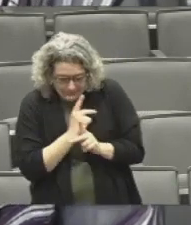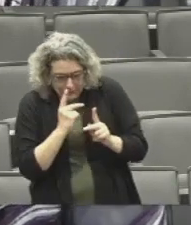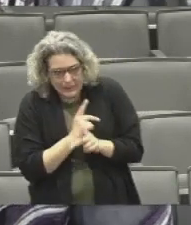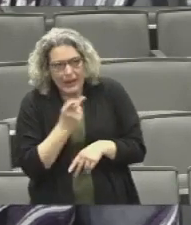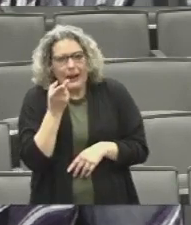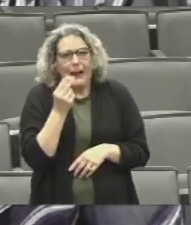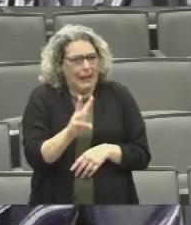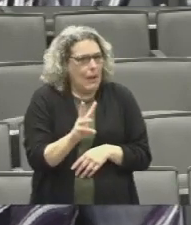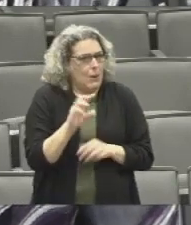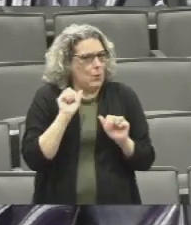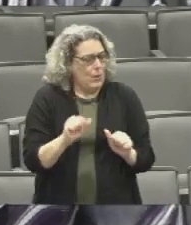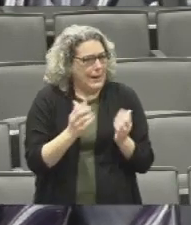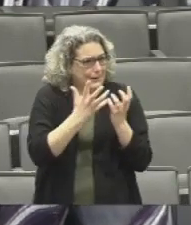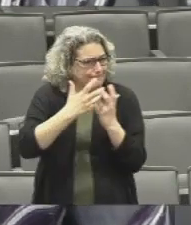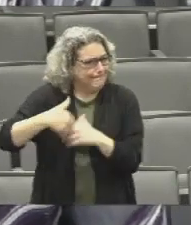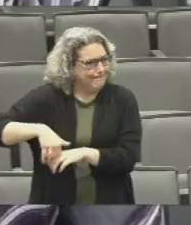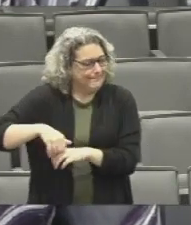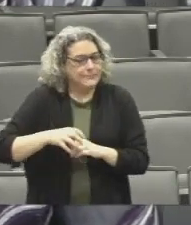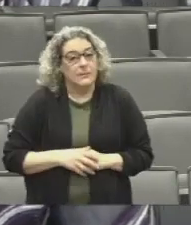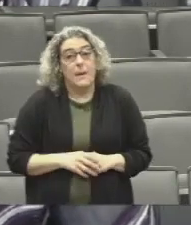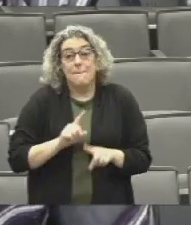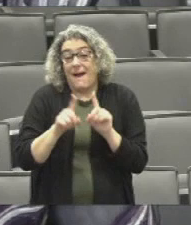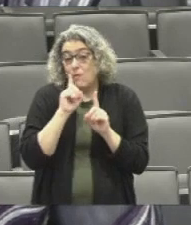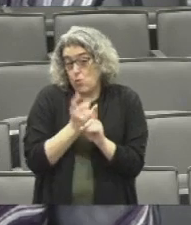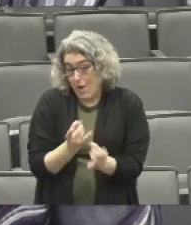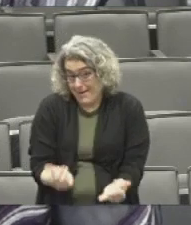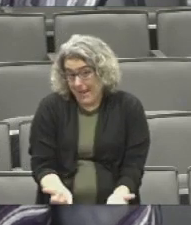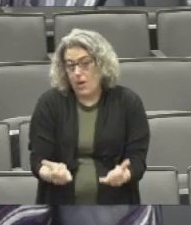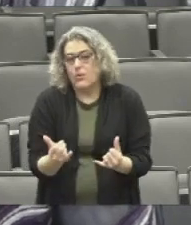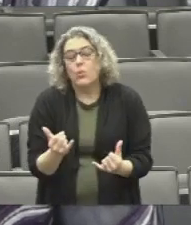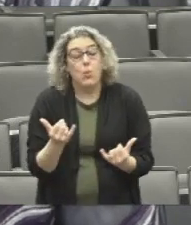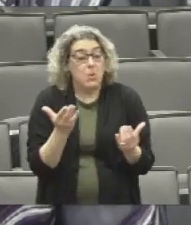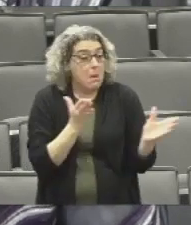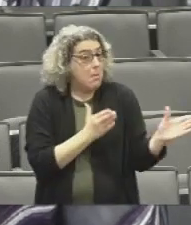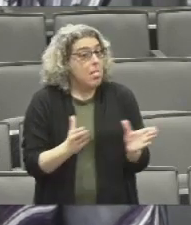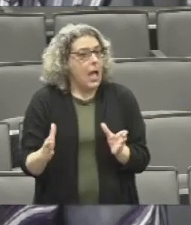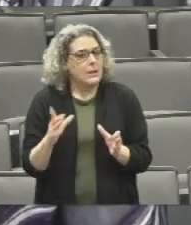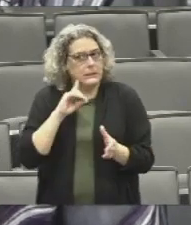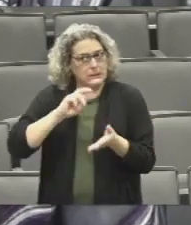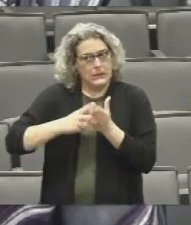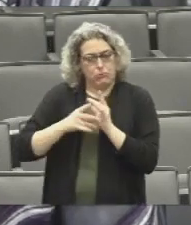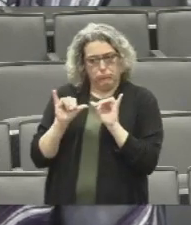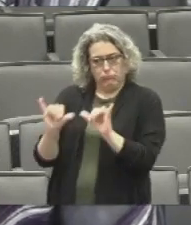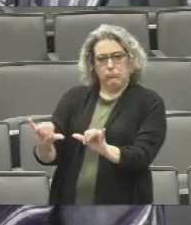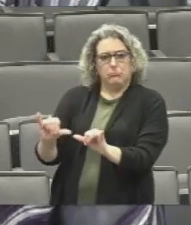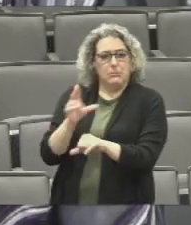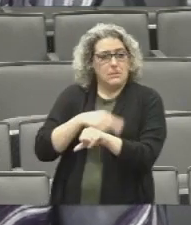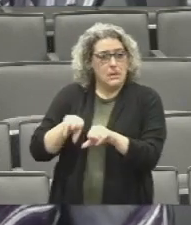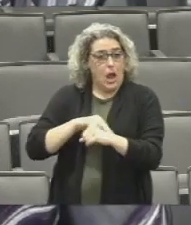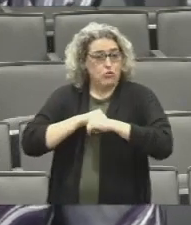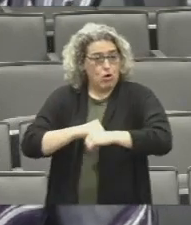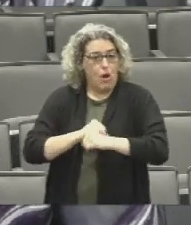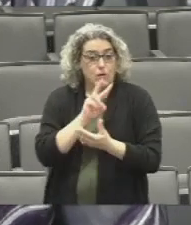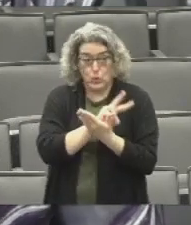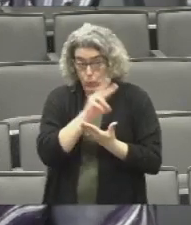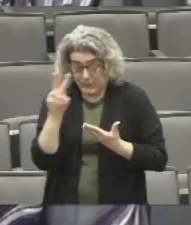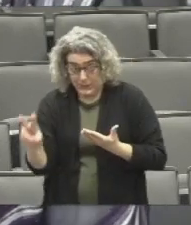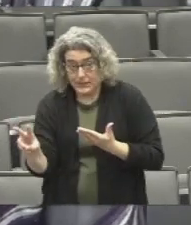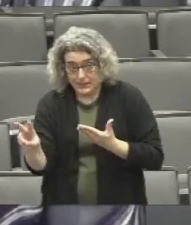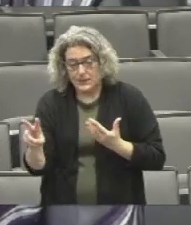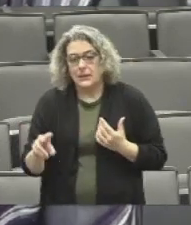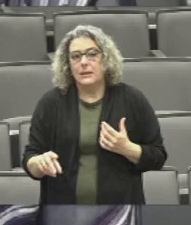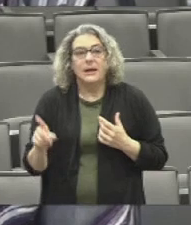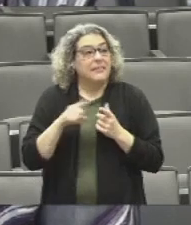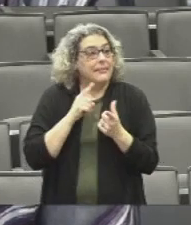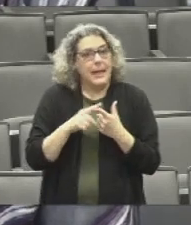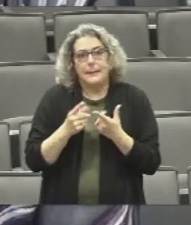that would work. But for the time being, it is planned that the Guard would be there for 2 weeks, and then we need to